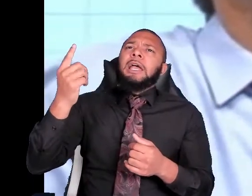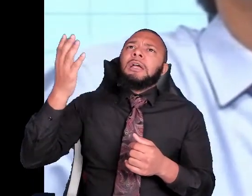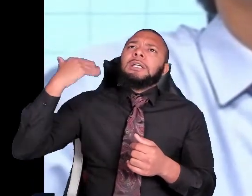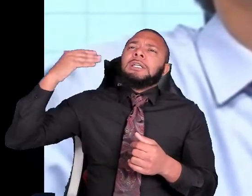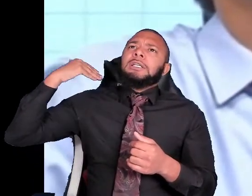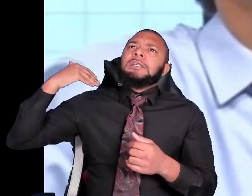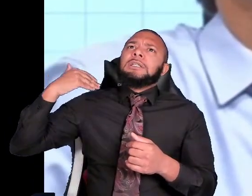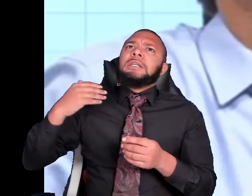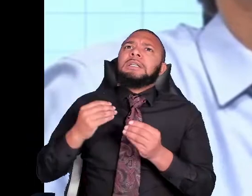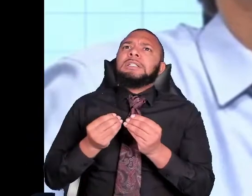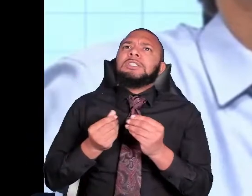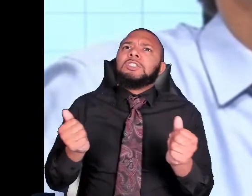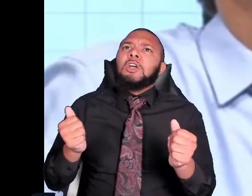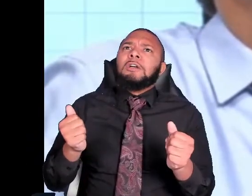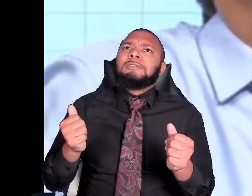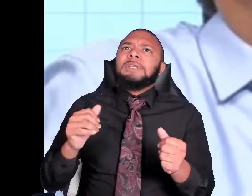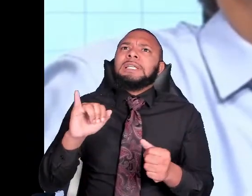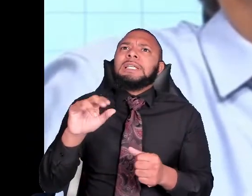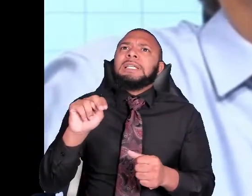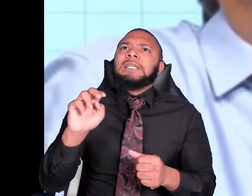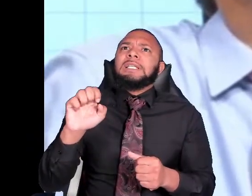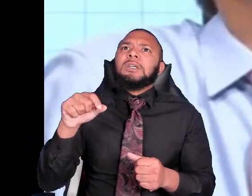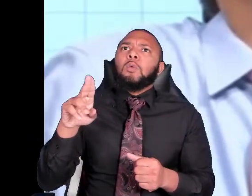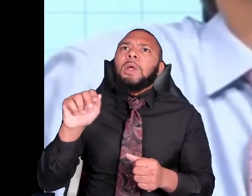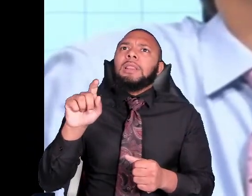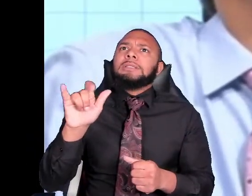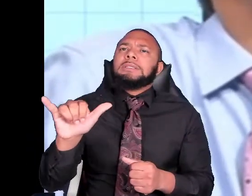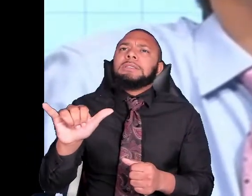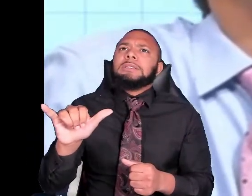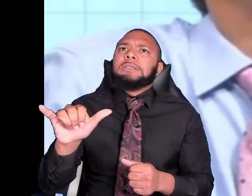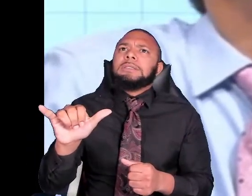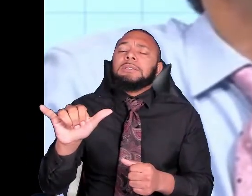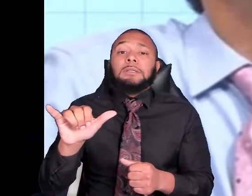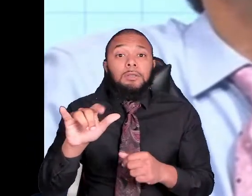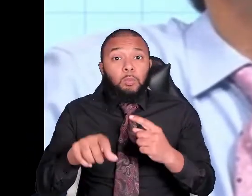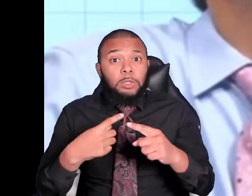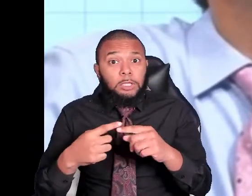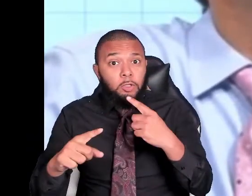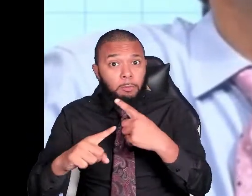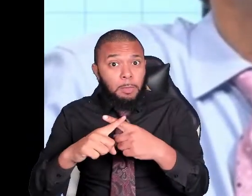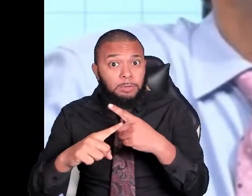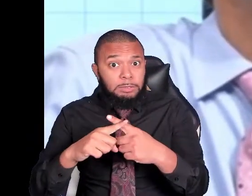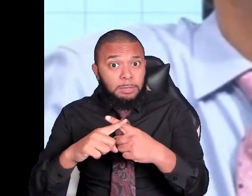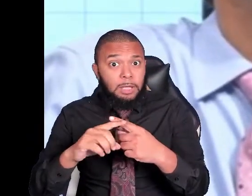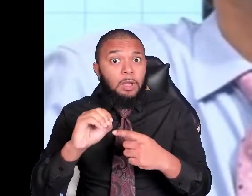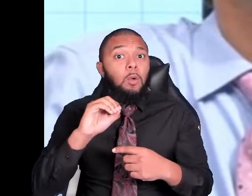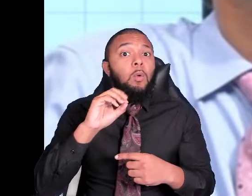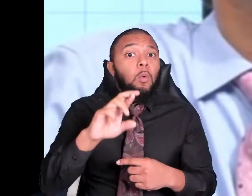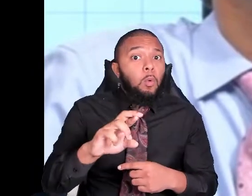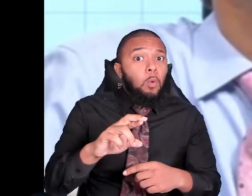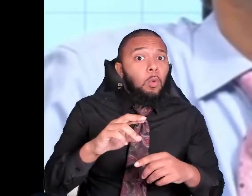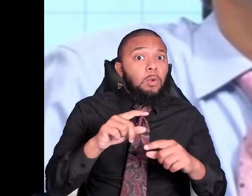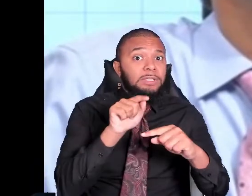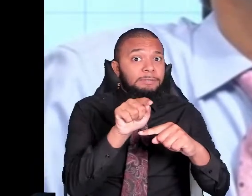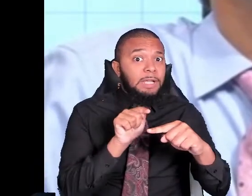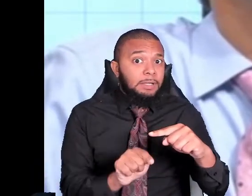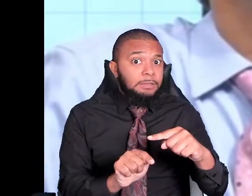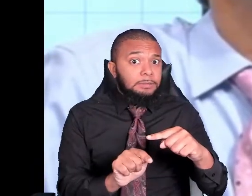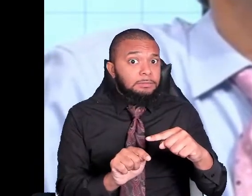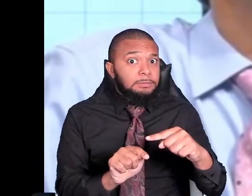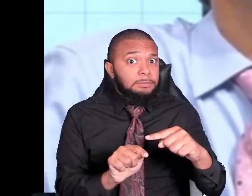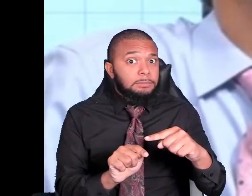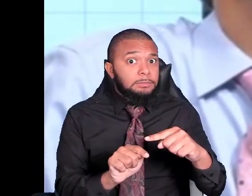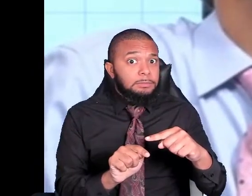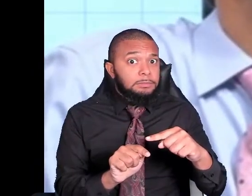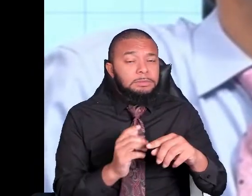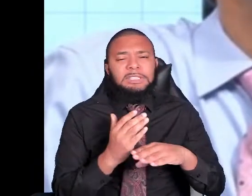Solving inequalities. When we multiply or divide